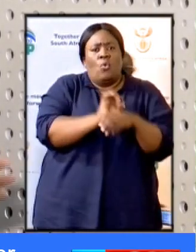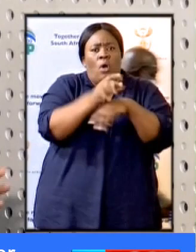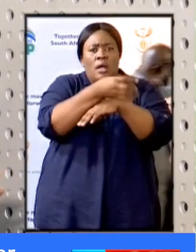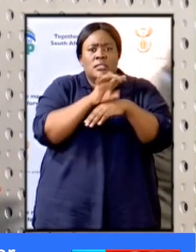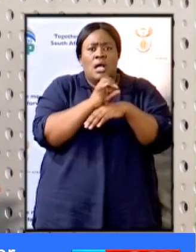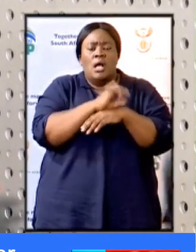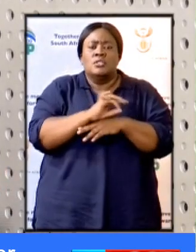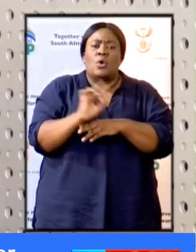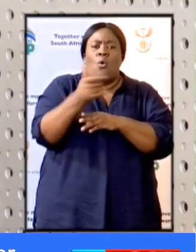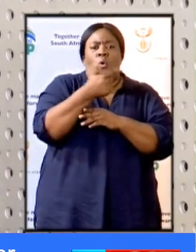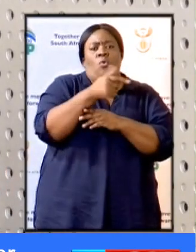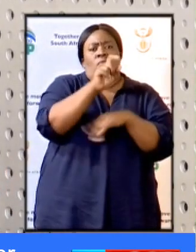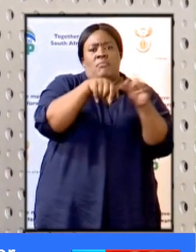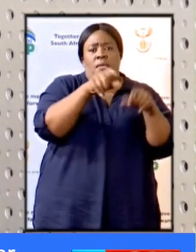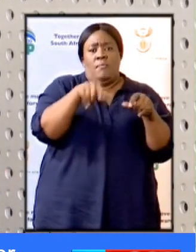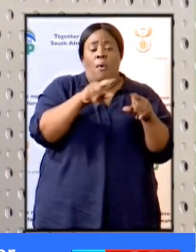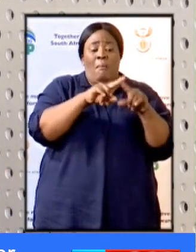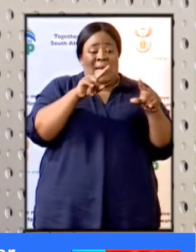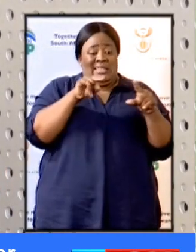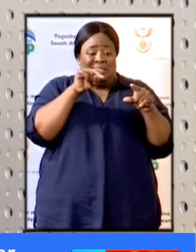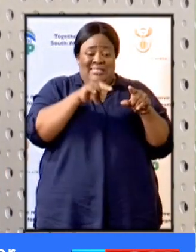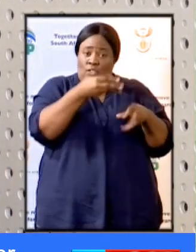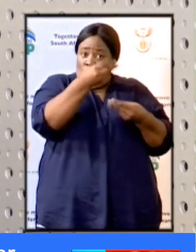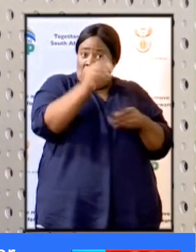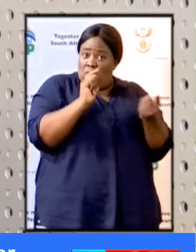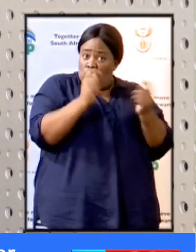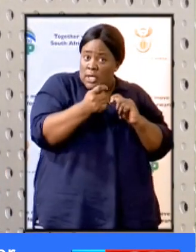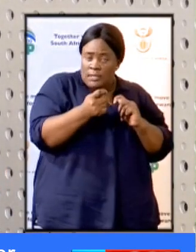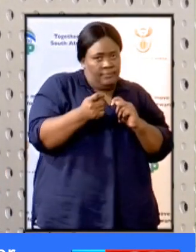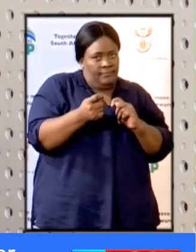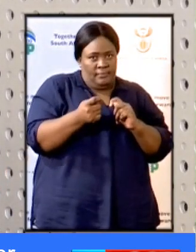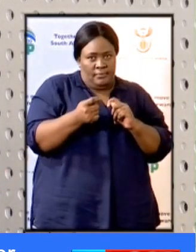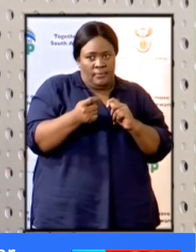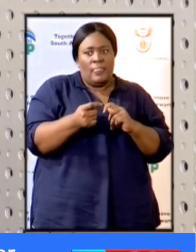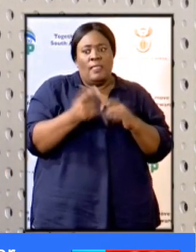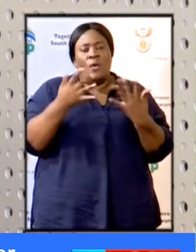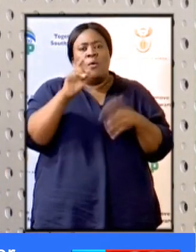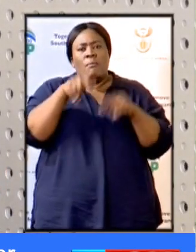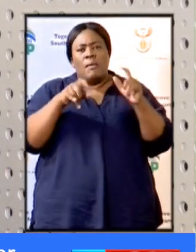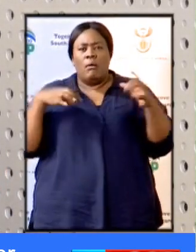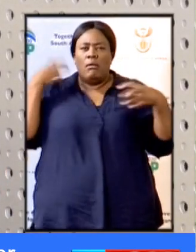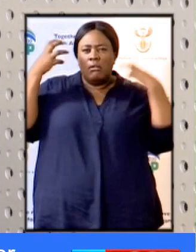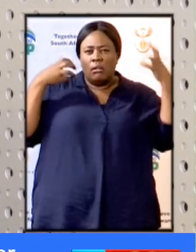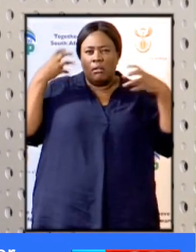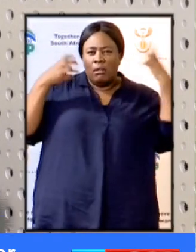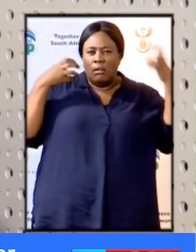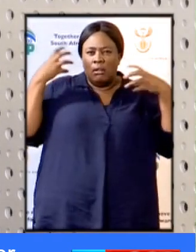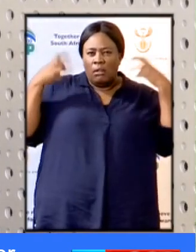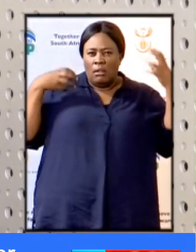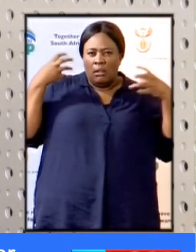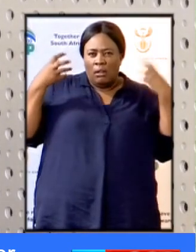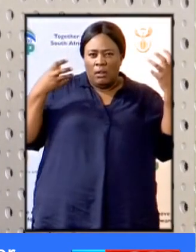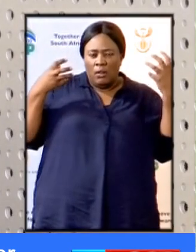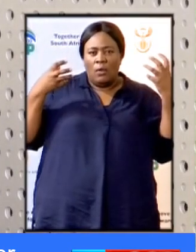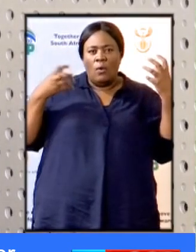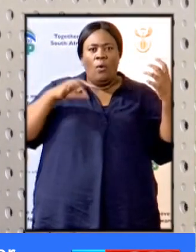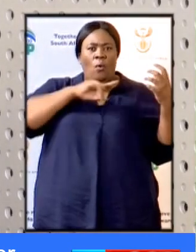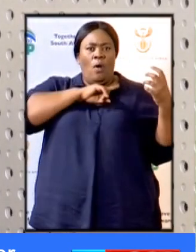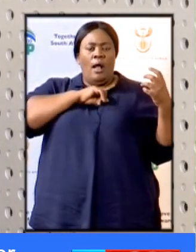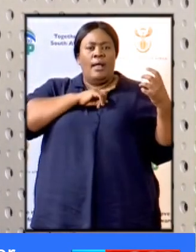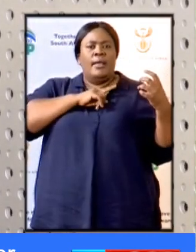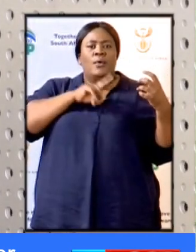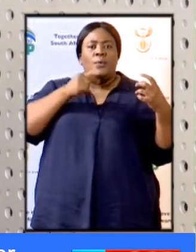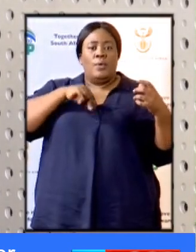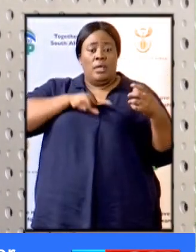We didn't change the document midstream. And I think it led to some misunderstanding that we had not considered what people gave to